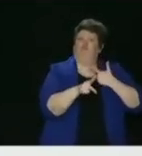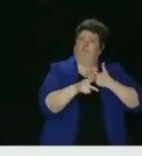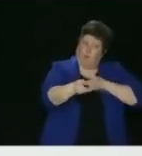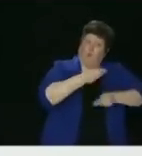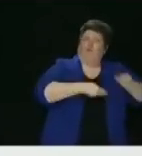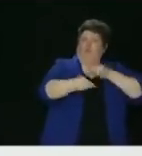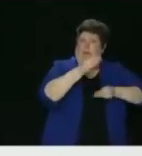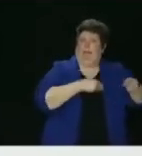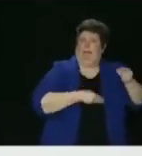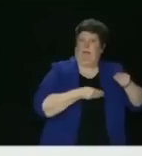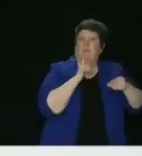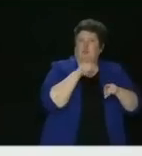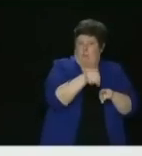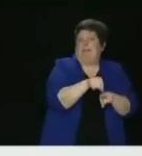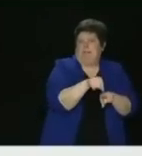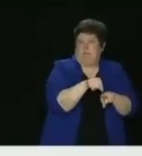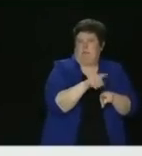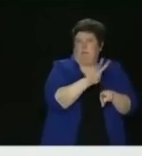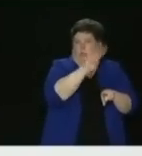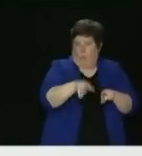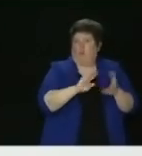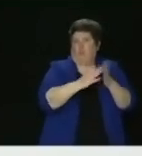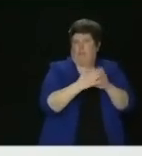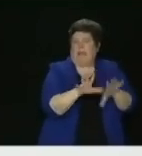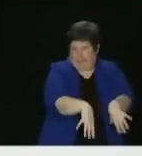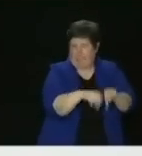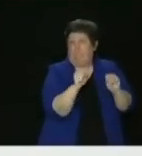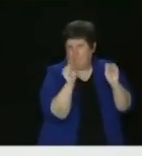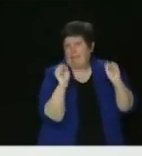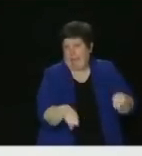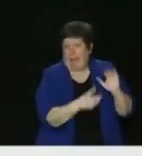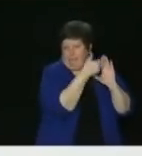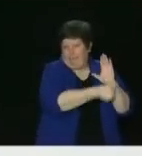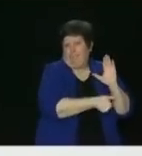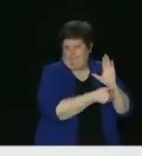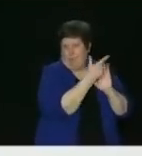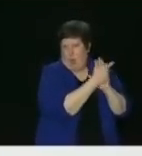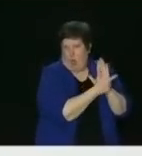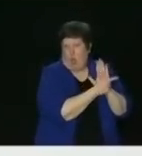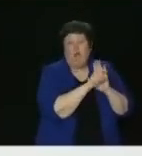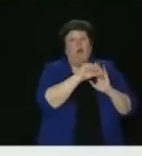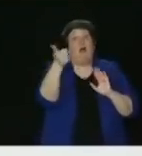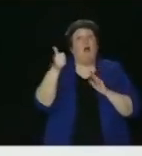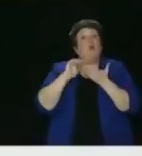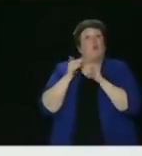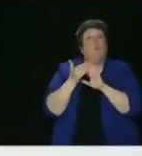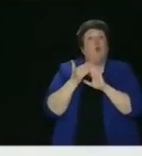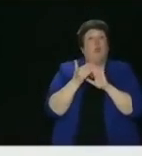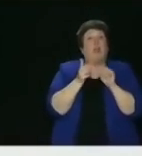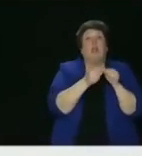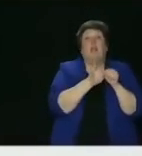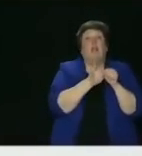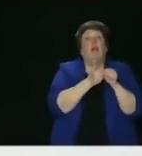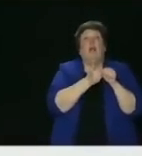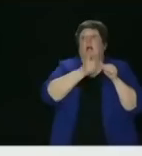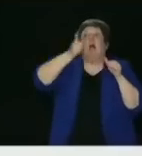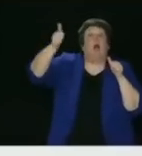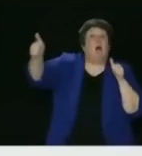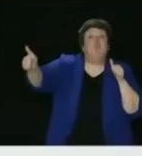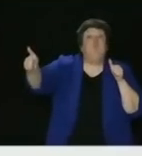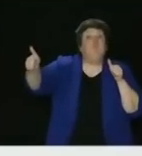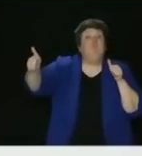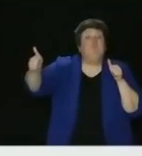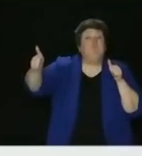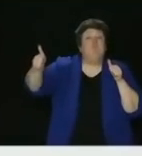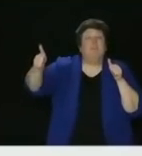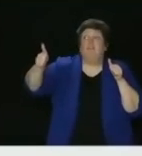matter. A small community elsewhere in the country, a long way from borders or critical infrastructure that